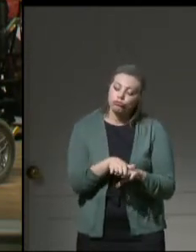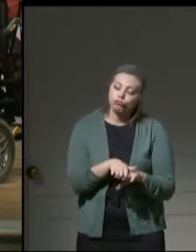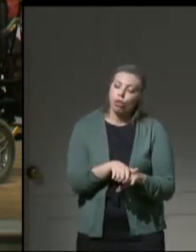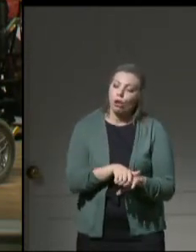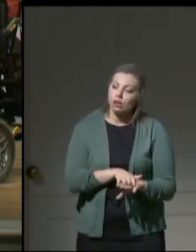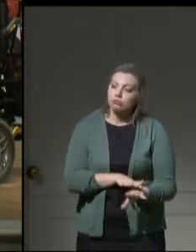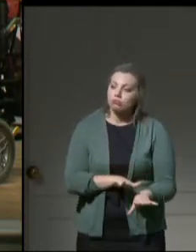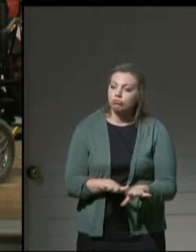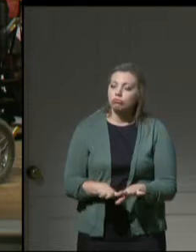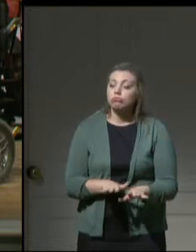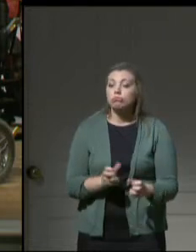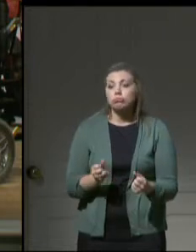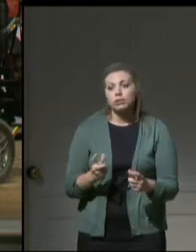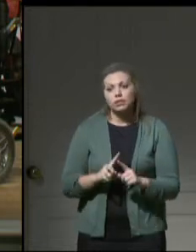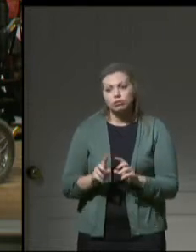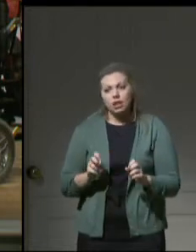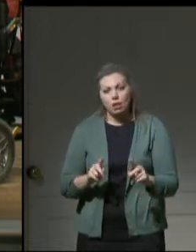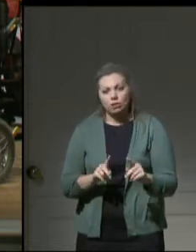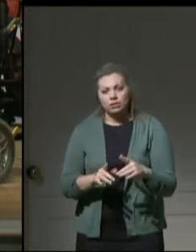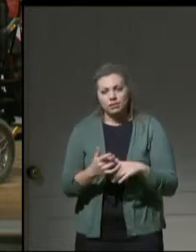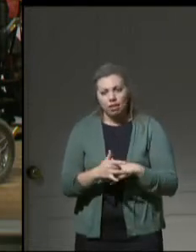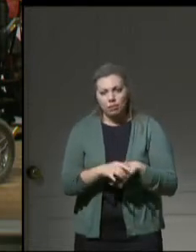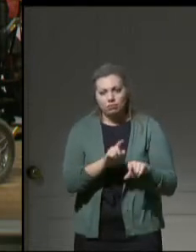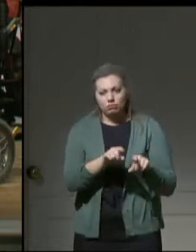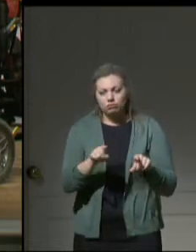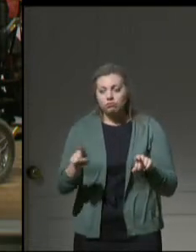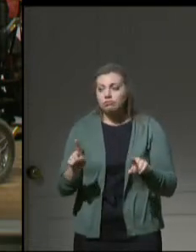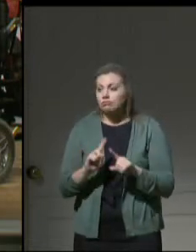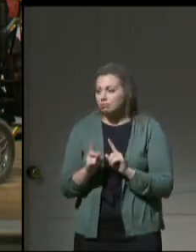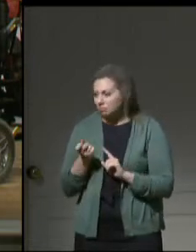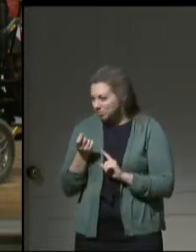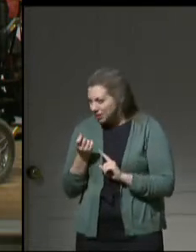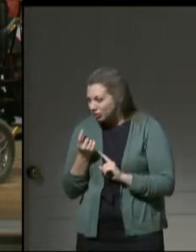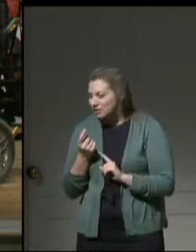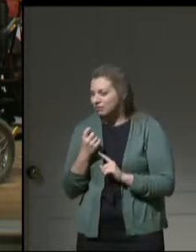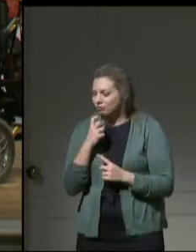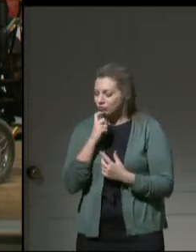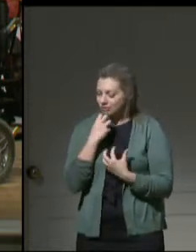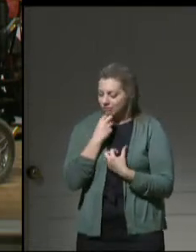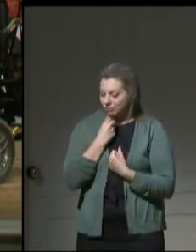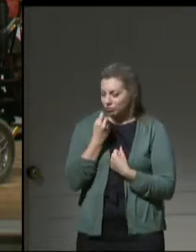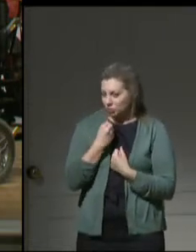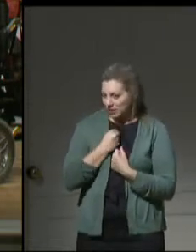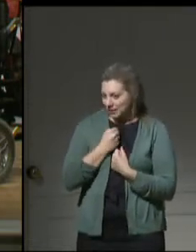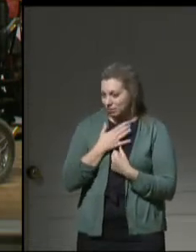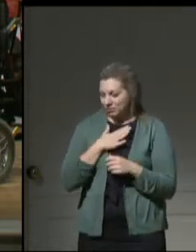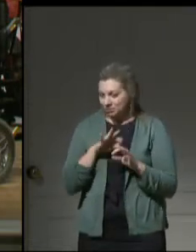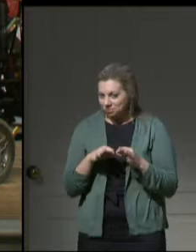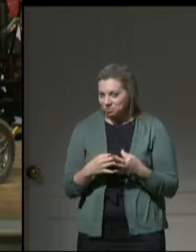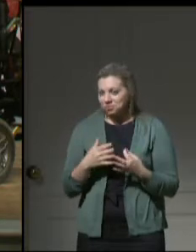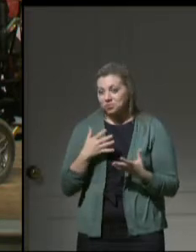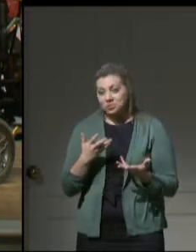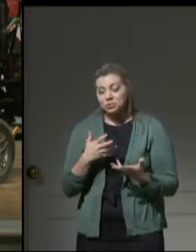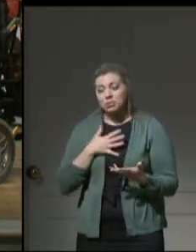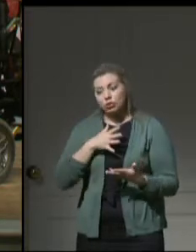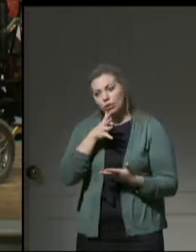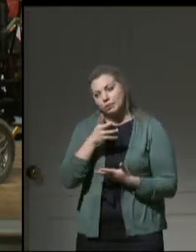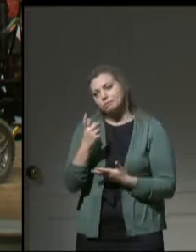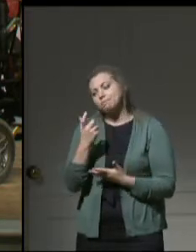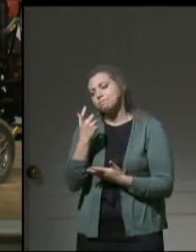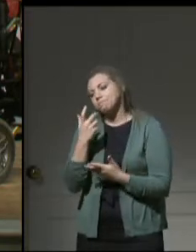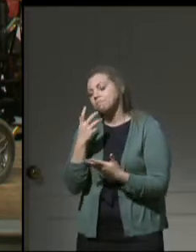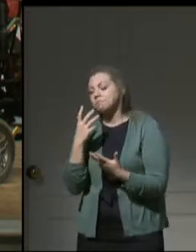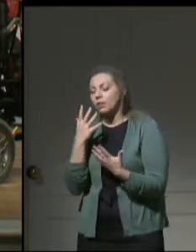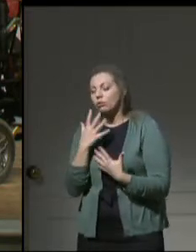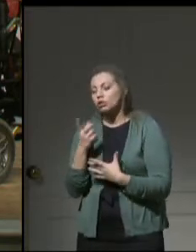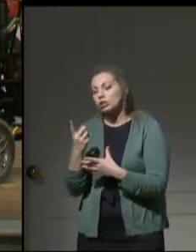so many opportunities out there for them, I have very close to my heart my own family, my own grandmother, who unfortunately passed away a